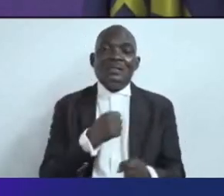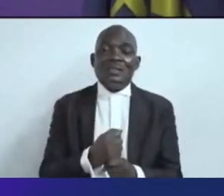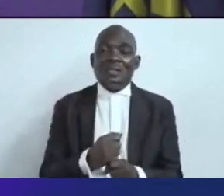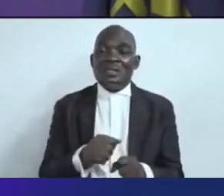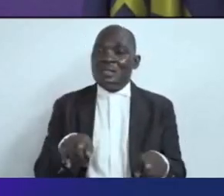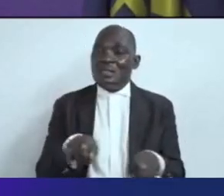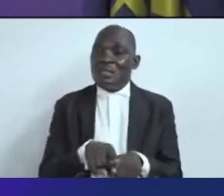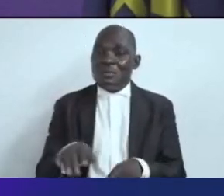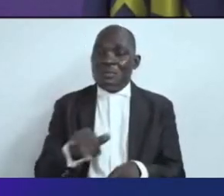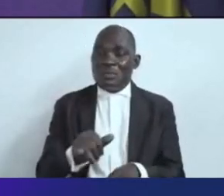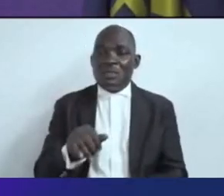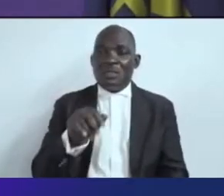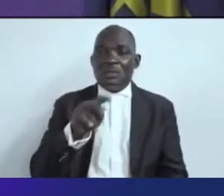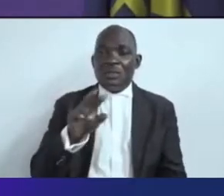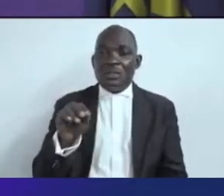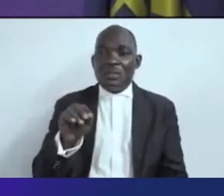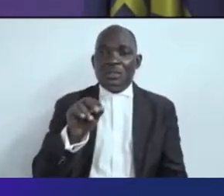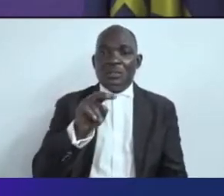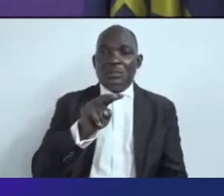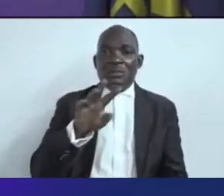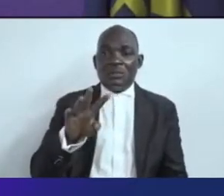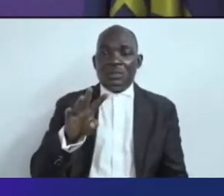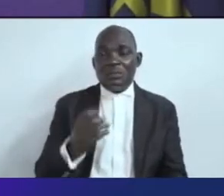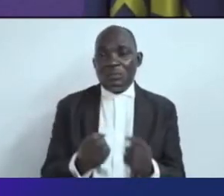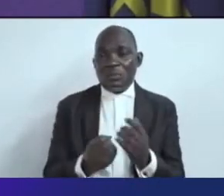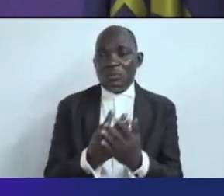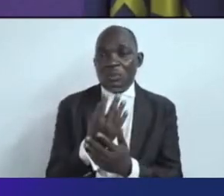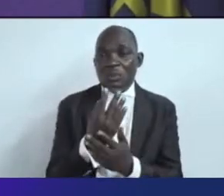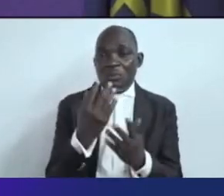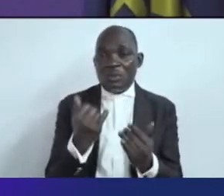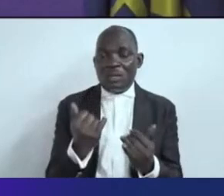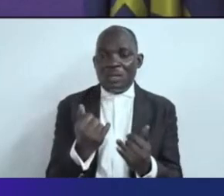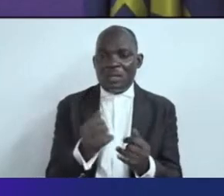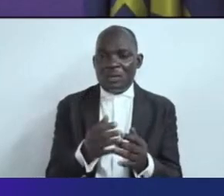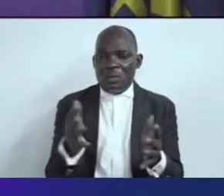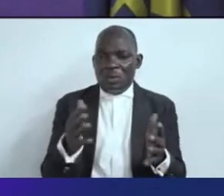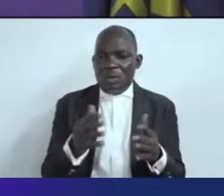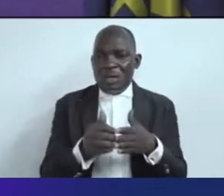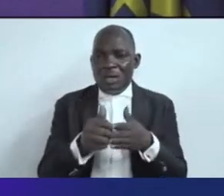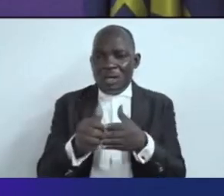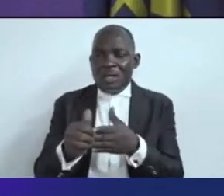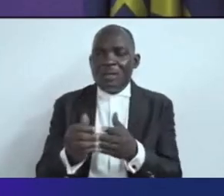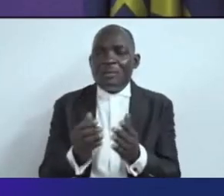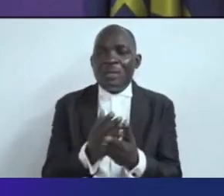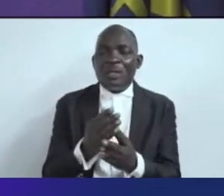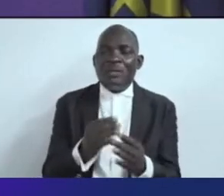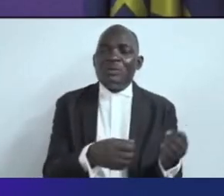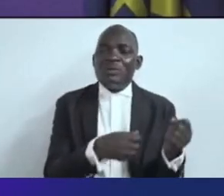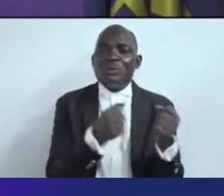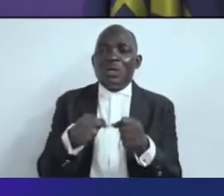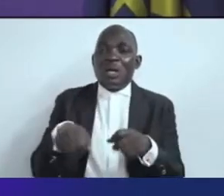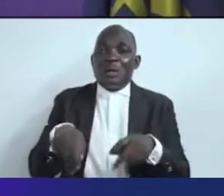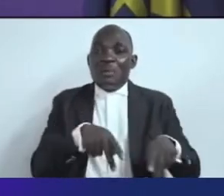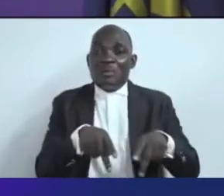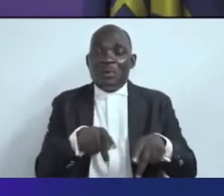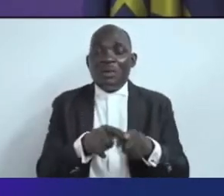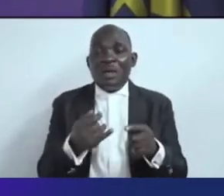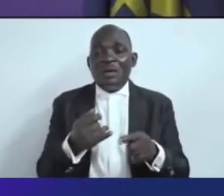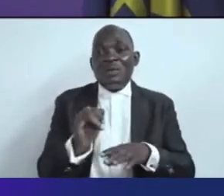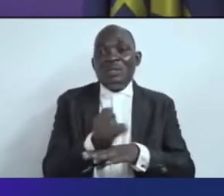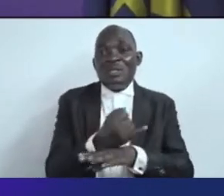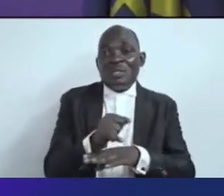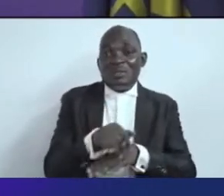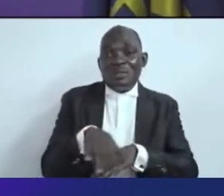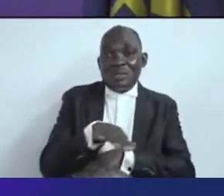of 2023. The growth outturn was largely driven by a strong performance in the industry